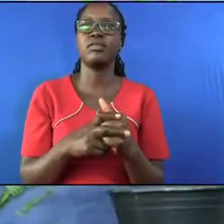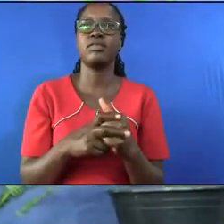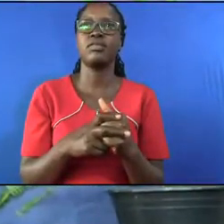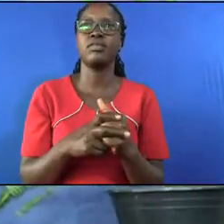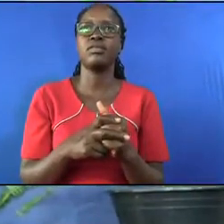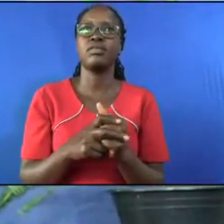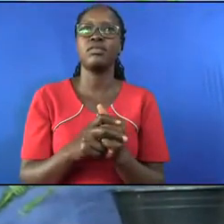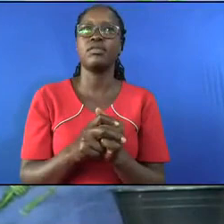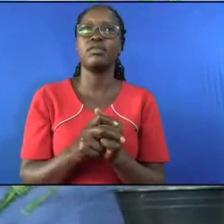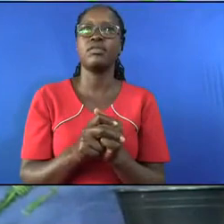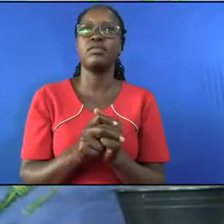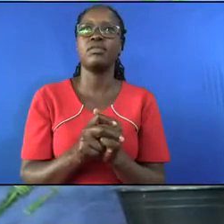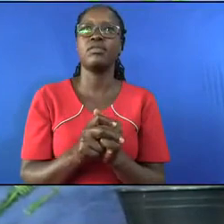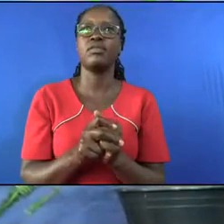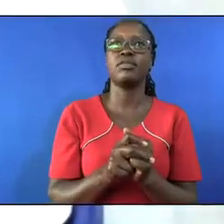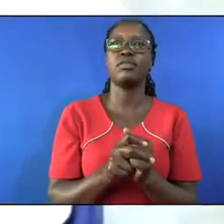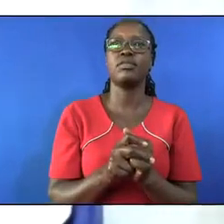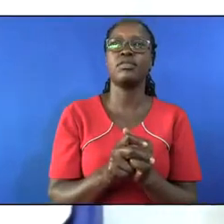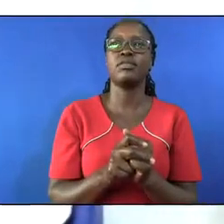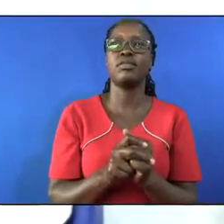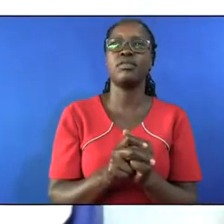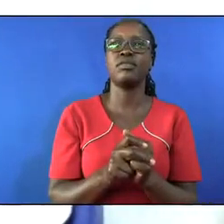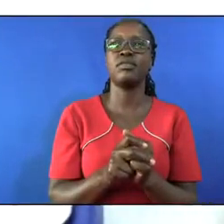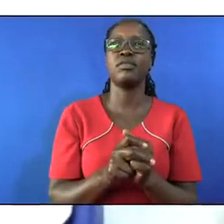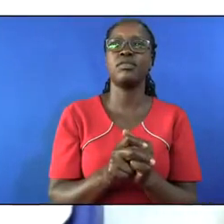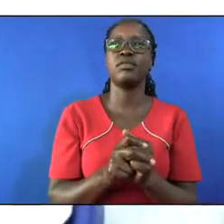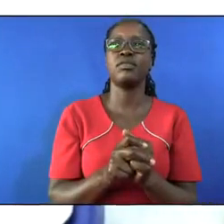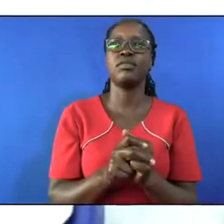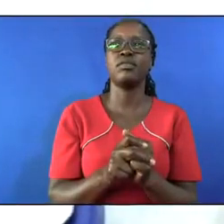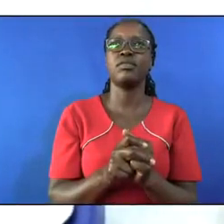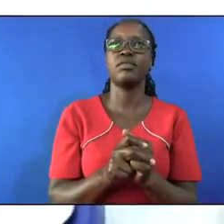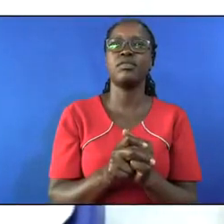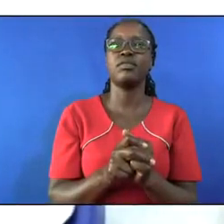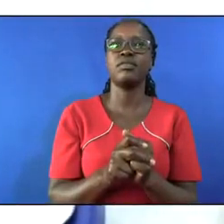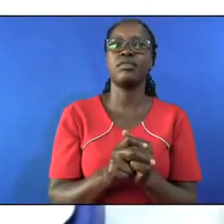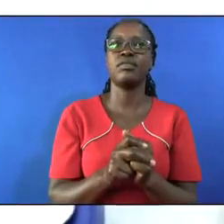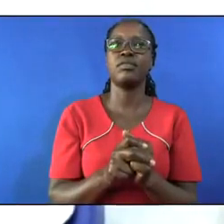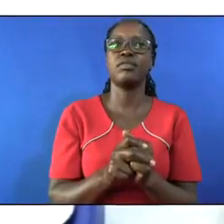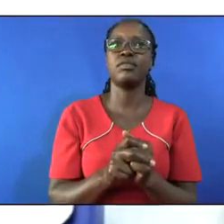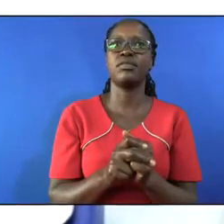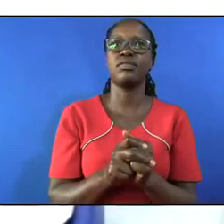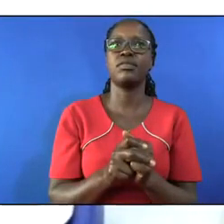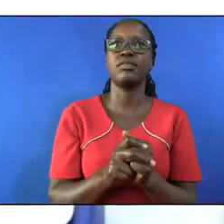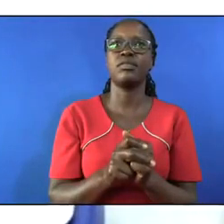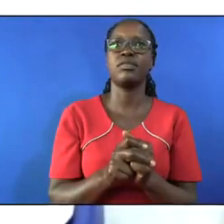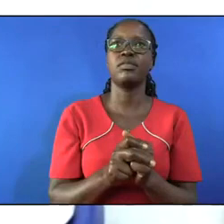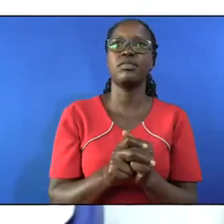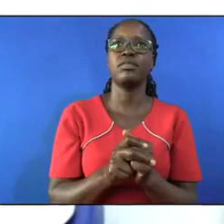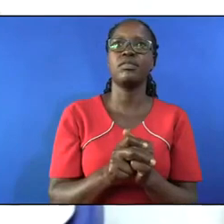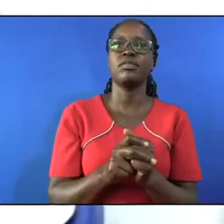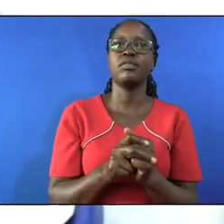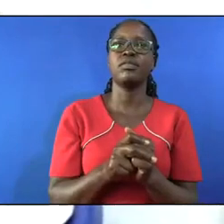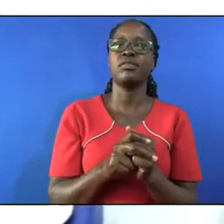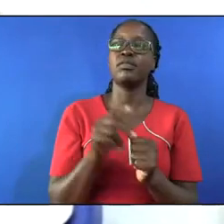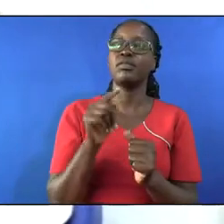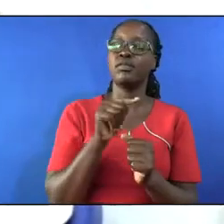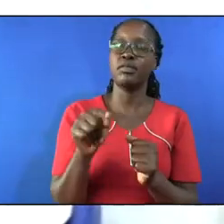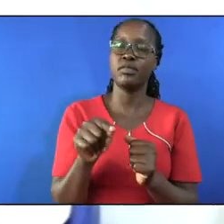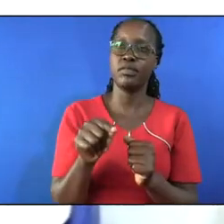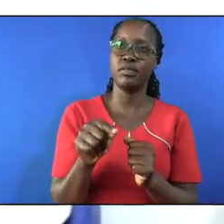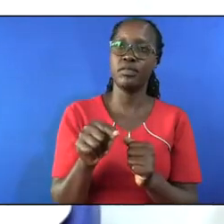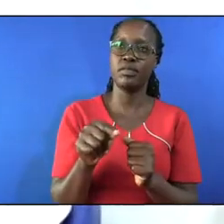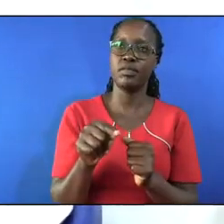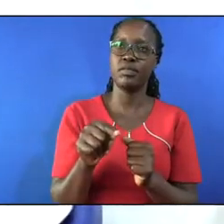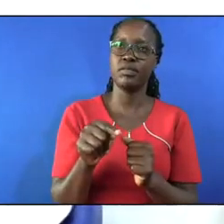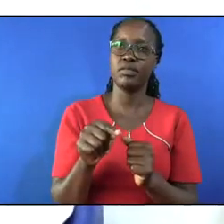chapter 2, verse 17. 1 Samuel chapter 2, verse 17. And mm-hmm. It says, yes.